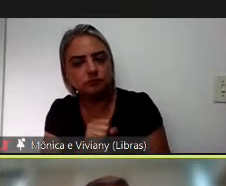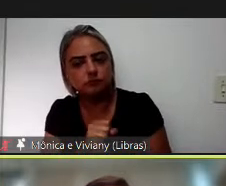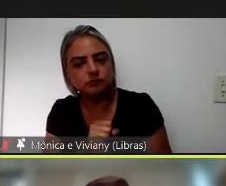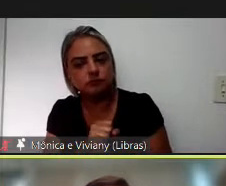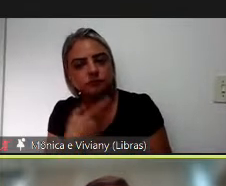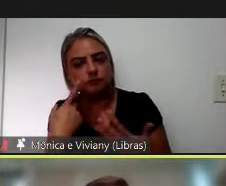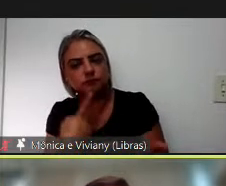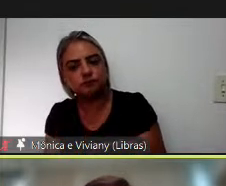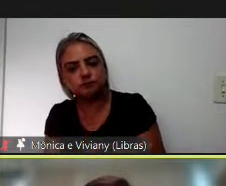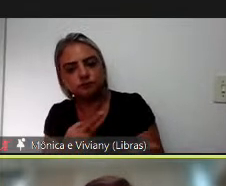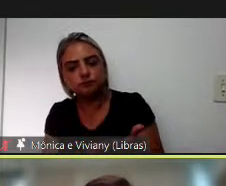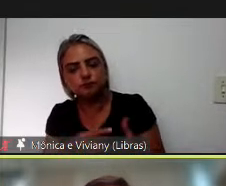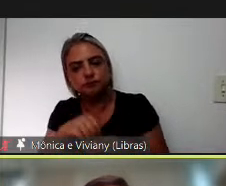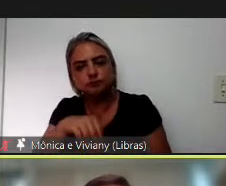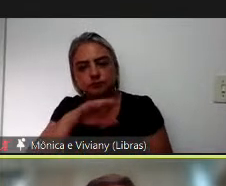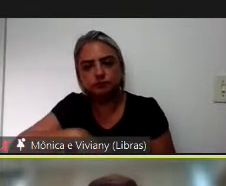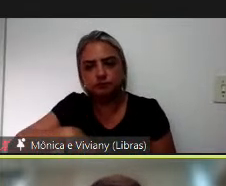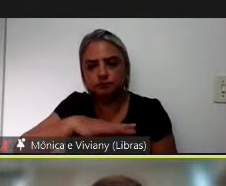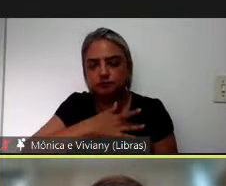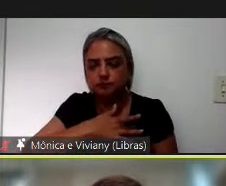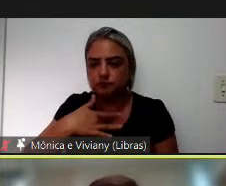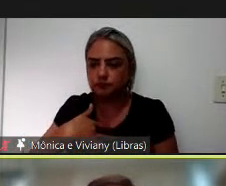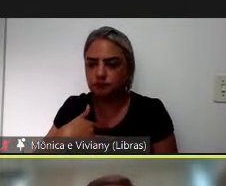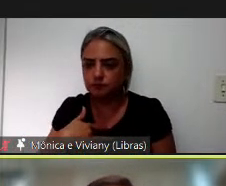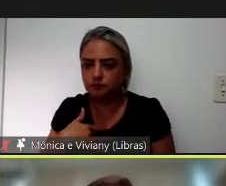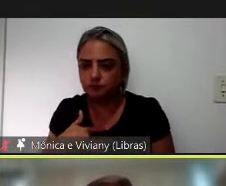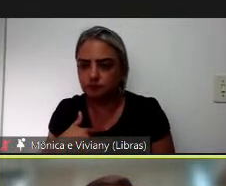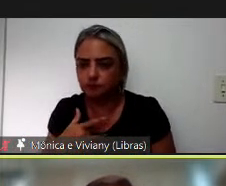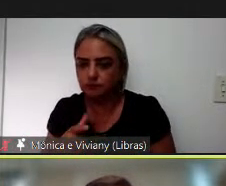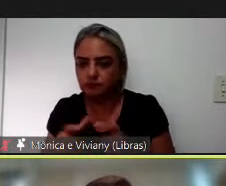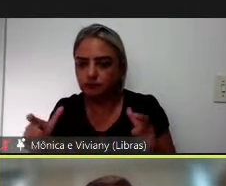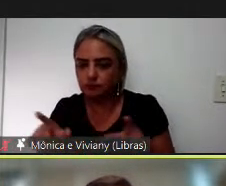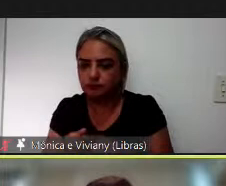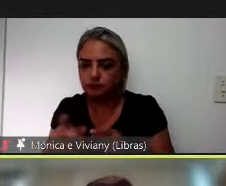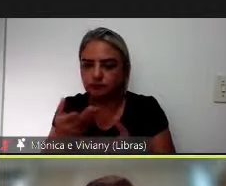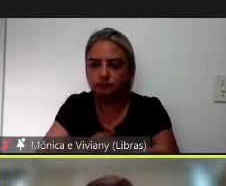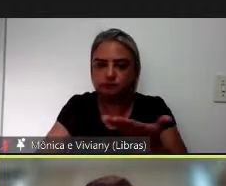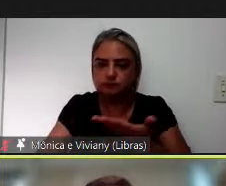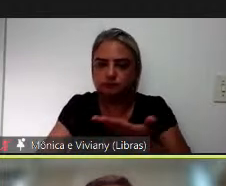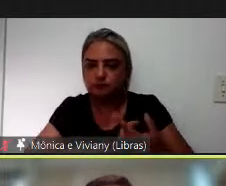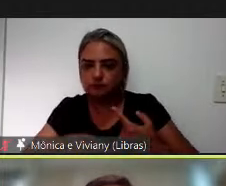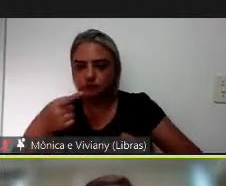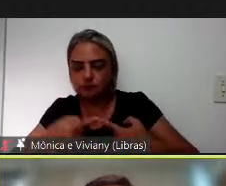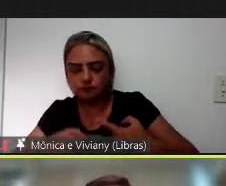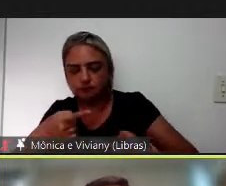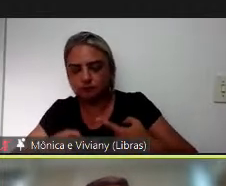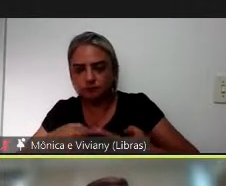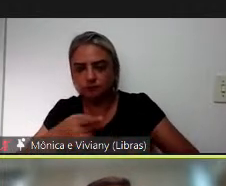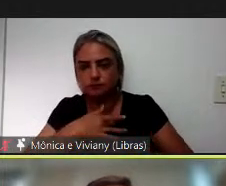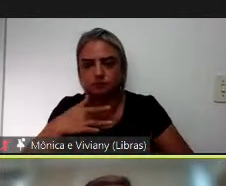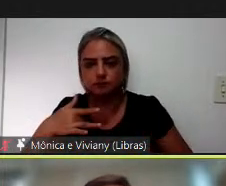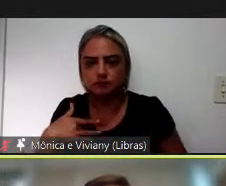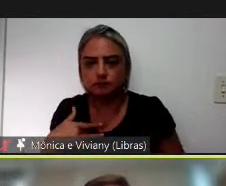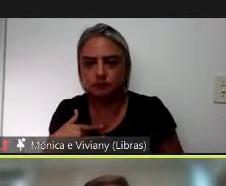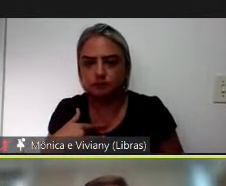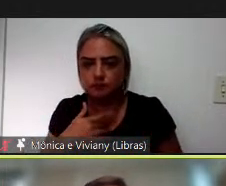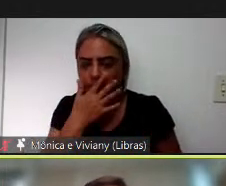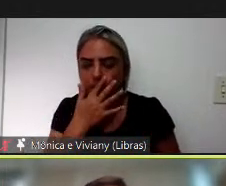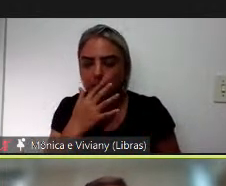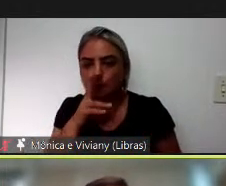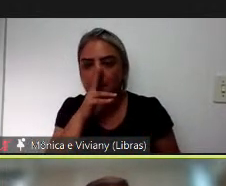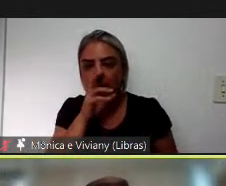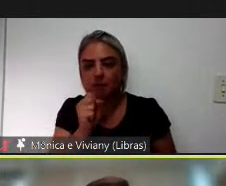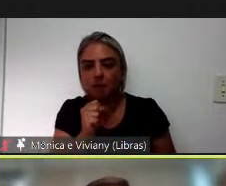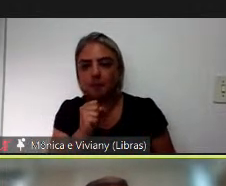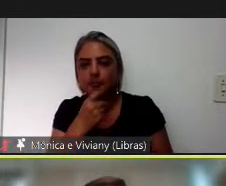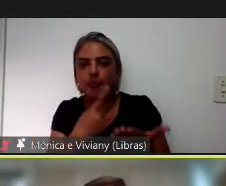contribute to the straightness of these actions, to wide the action